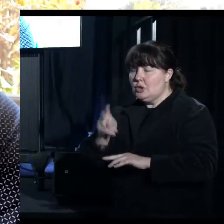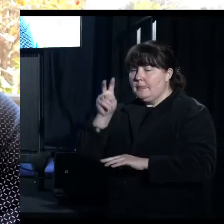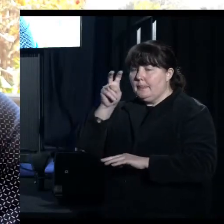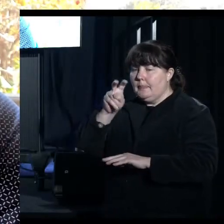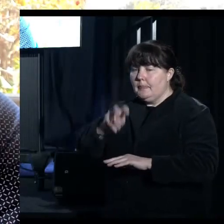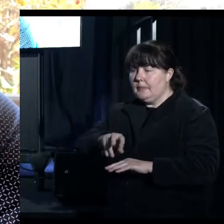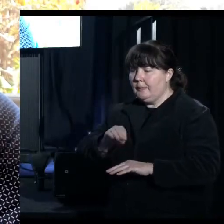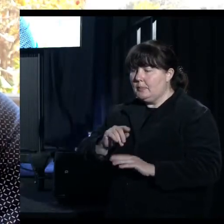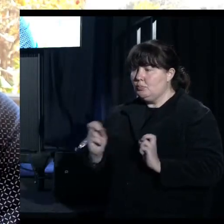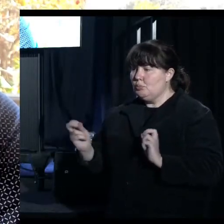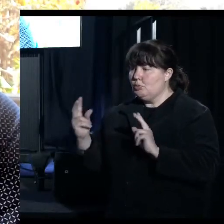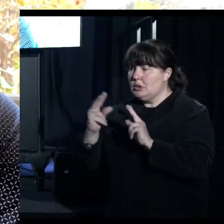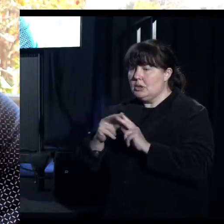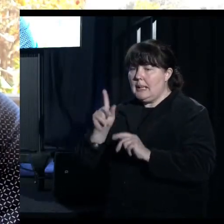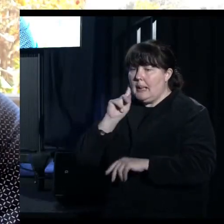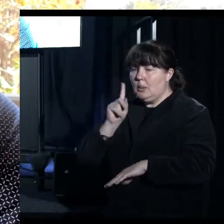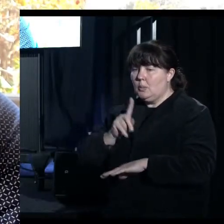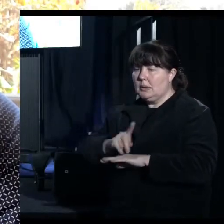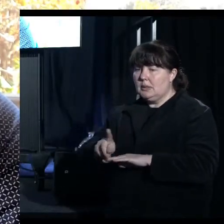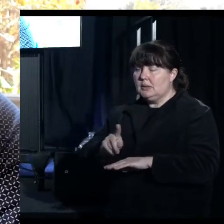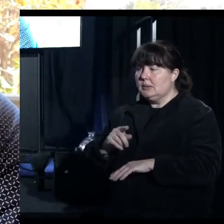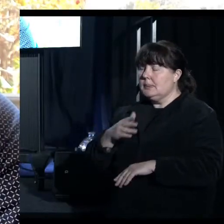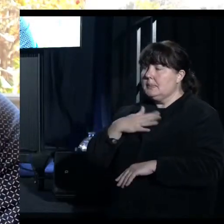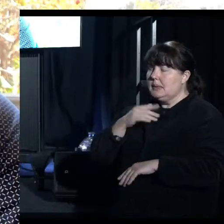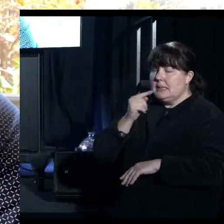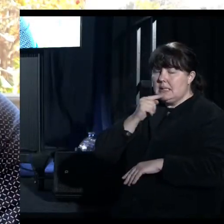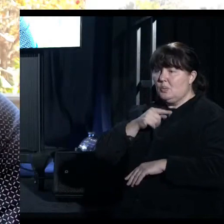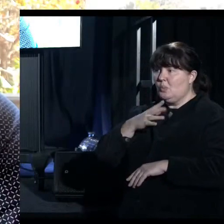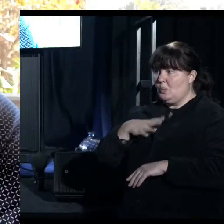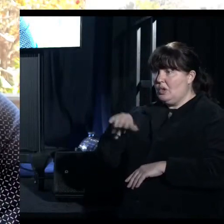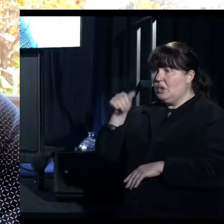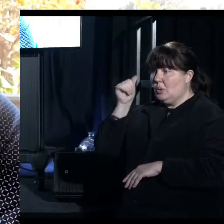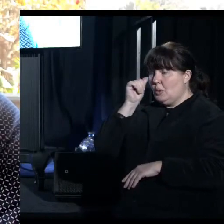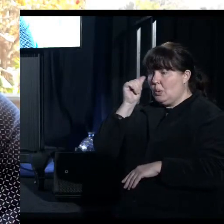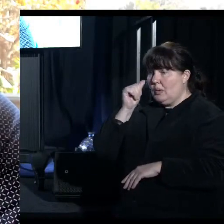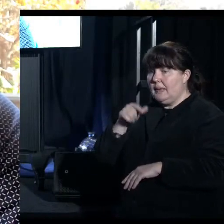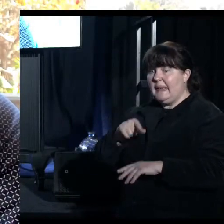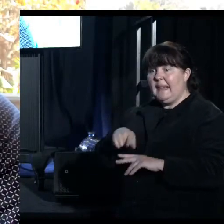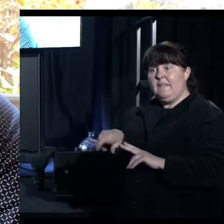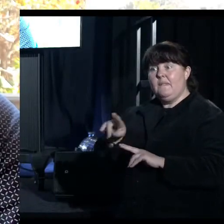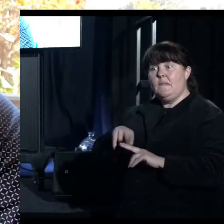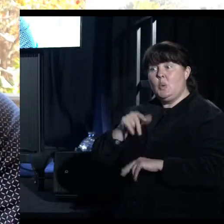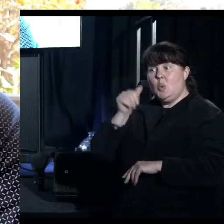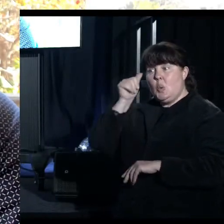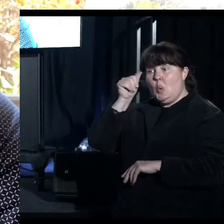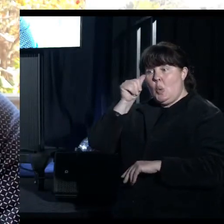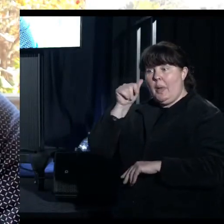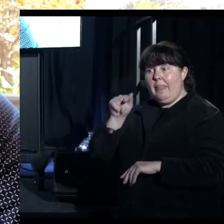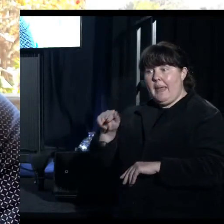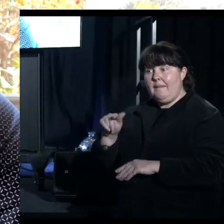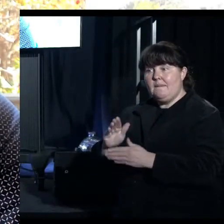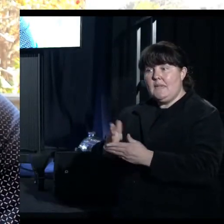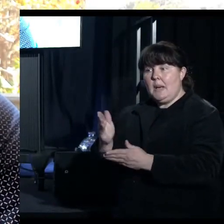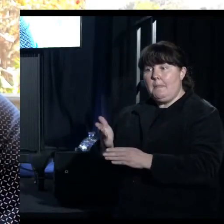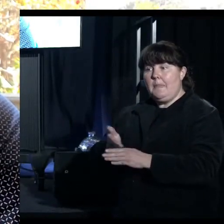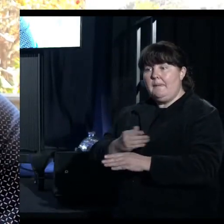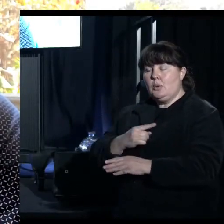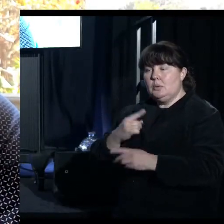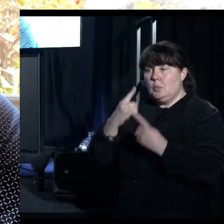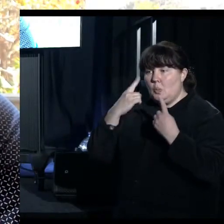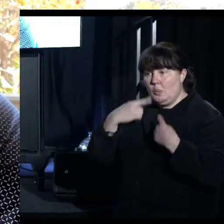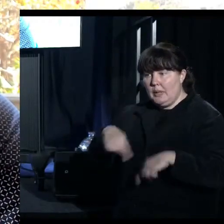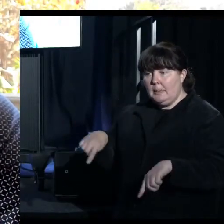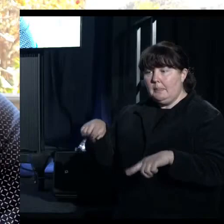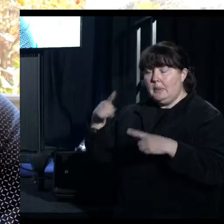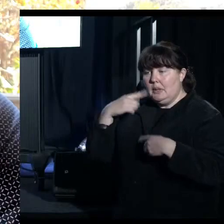knew. My son tells me even if he survived the fall, he wouldn't have been able to swim with broken limbs.